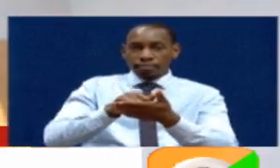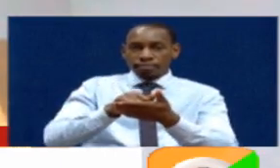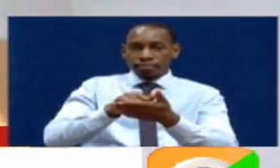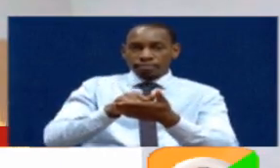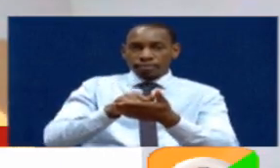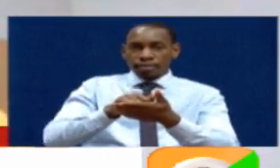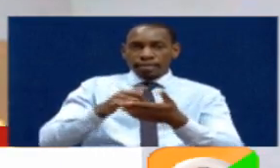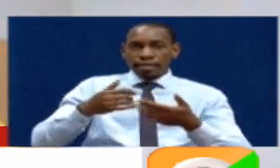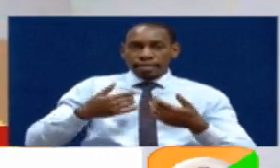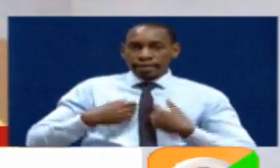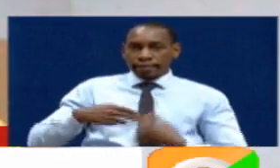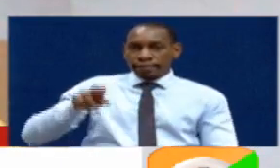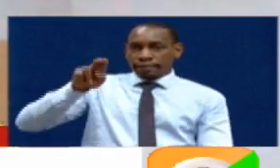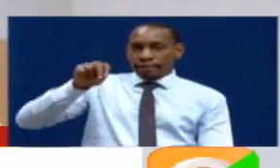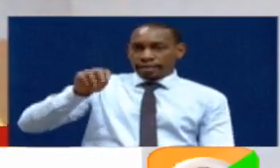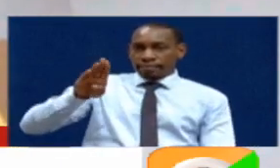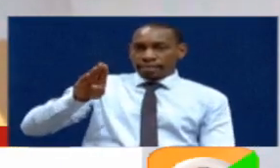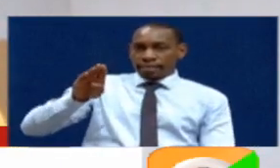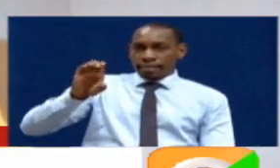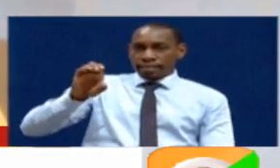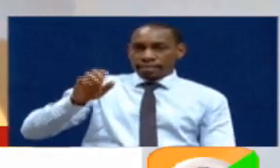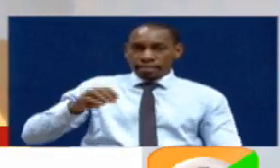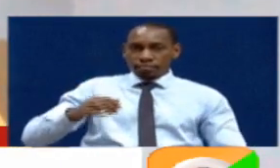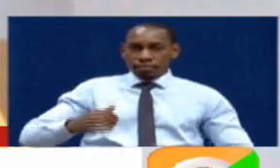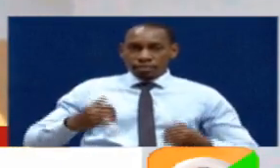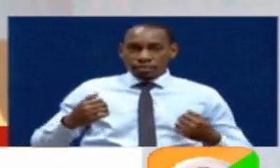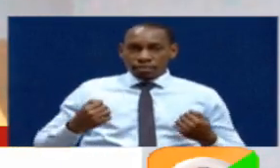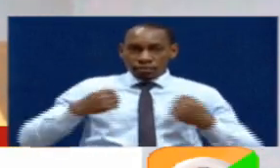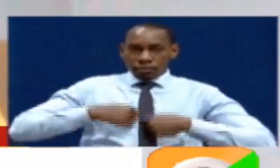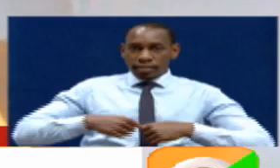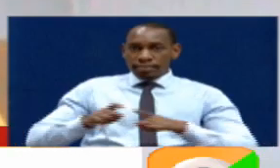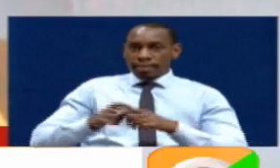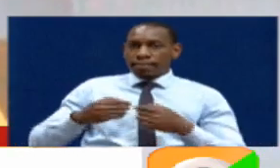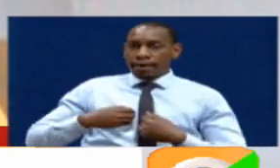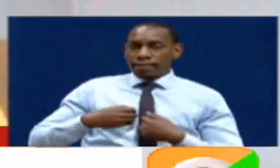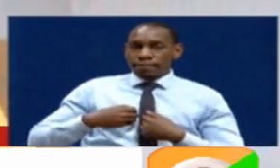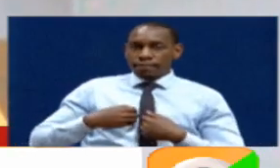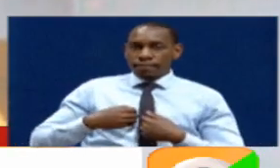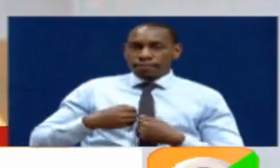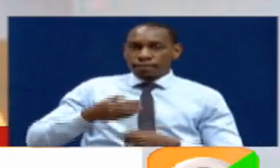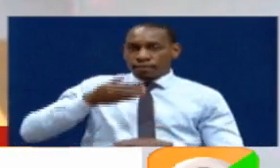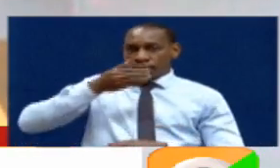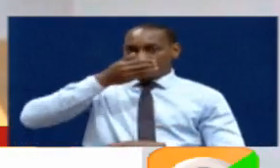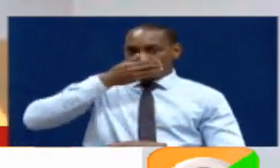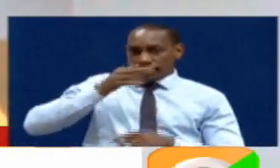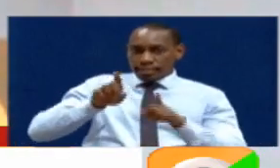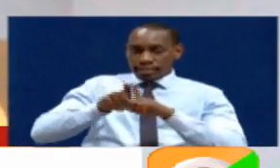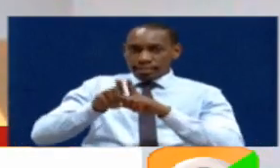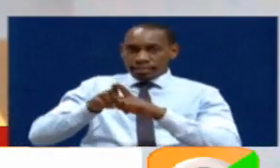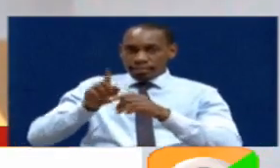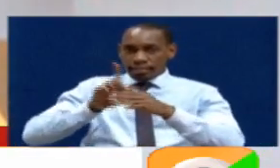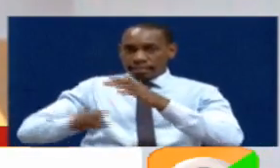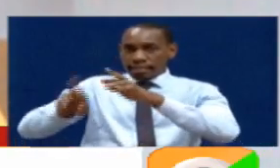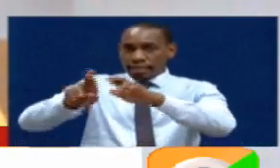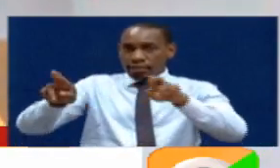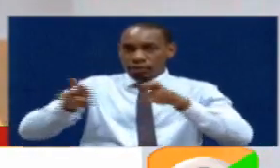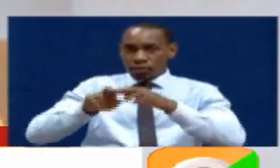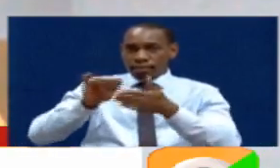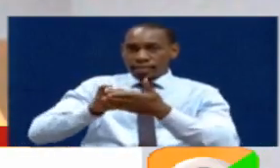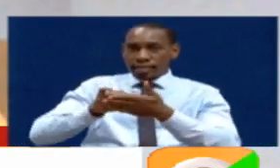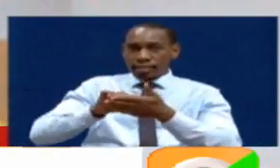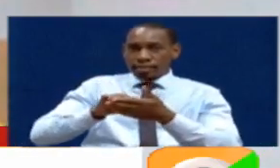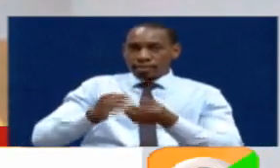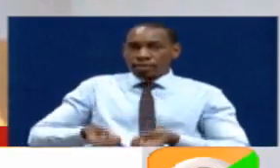in something called an NBC suit, and you're given a mask, and they throw you into a room where they just throw